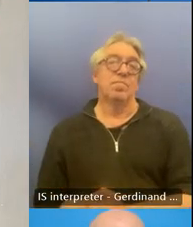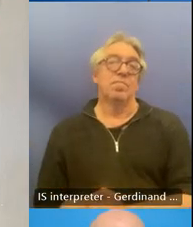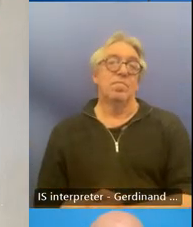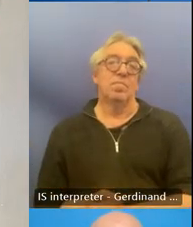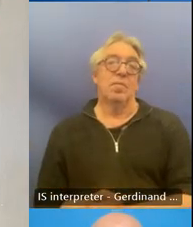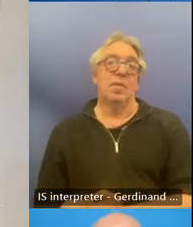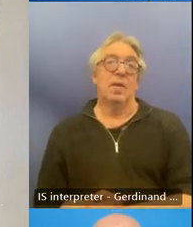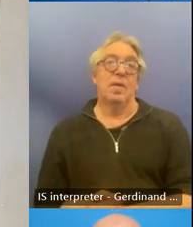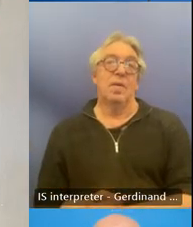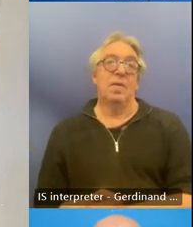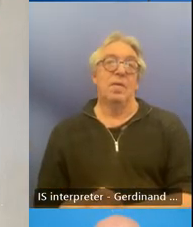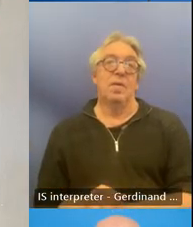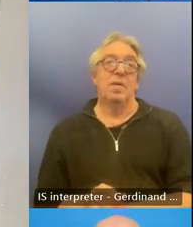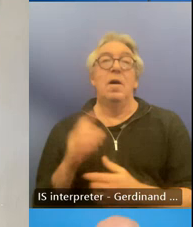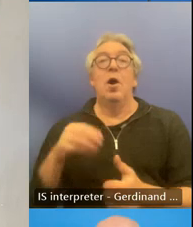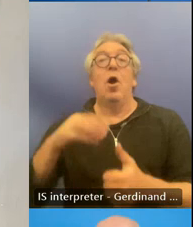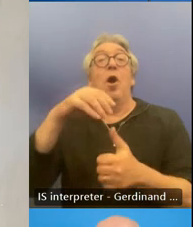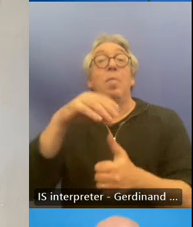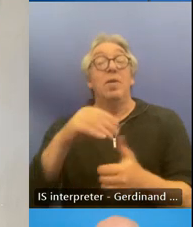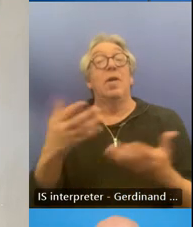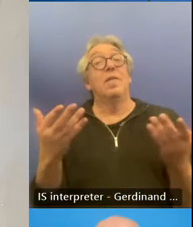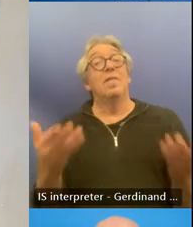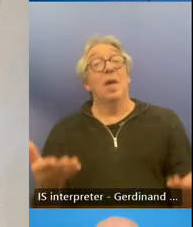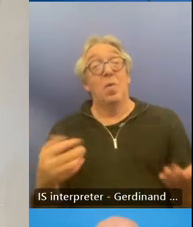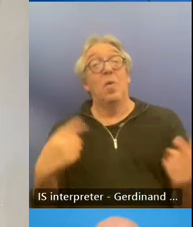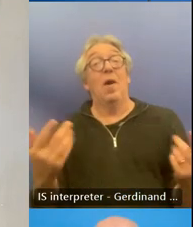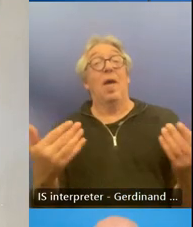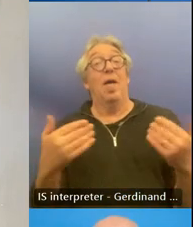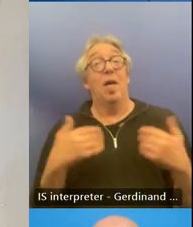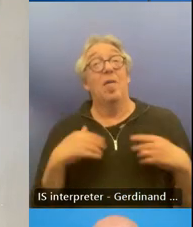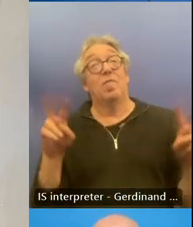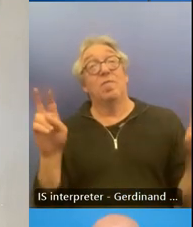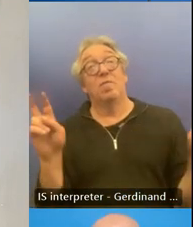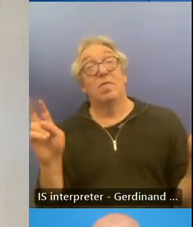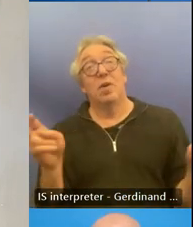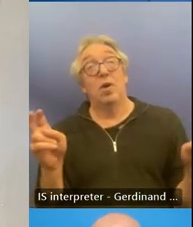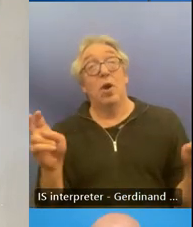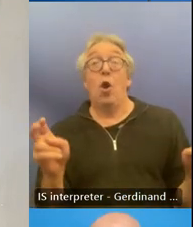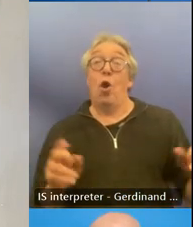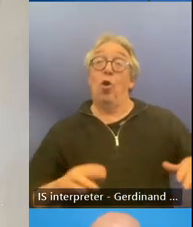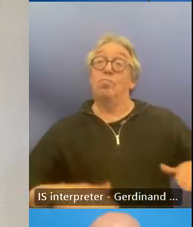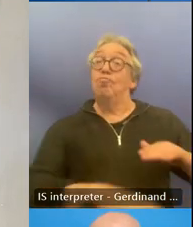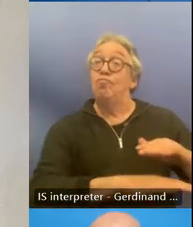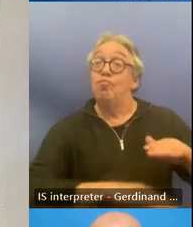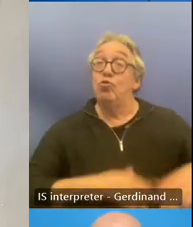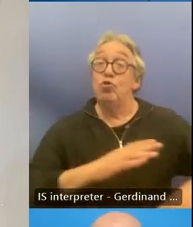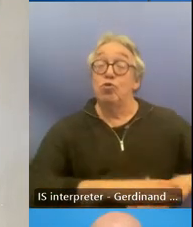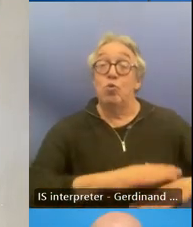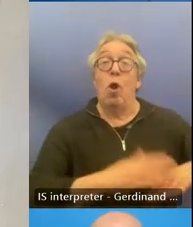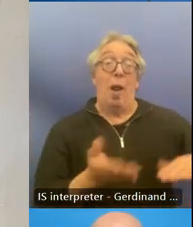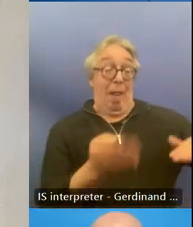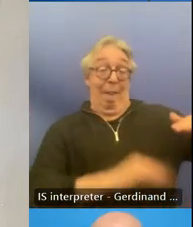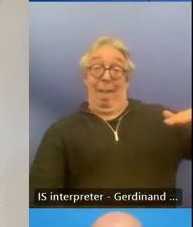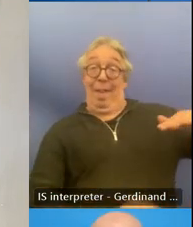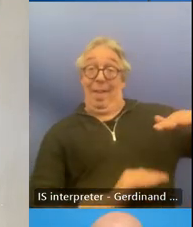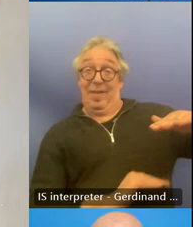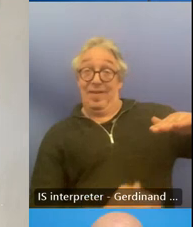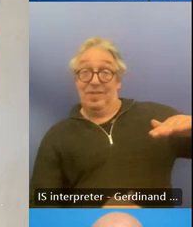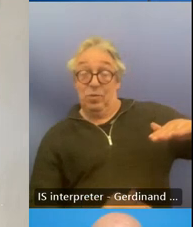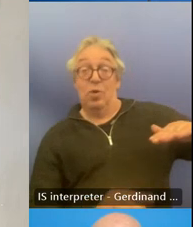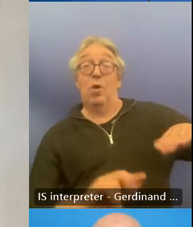inclusive system of education is applied to both levels, primary preschool education and